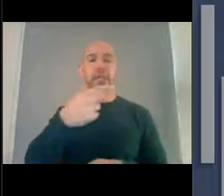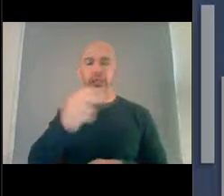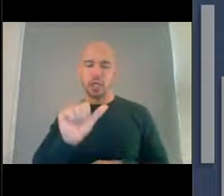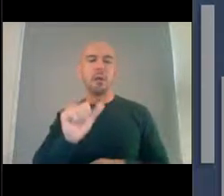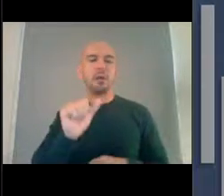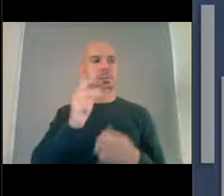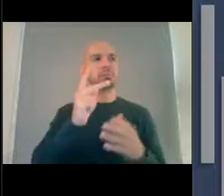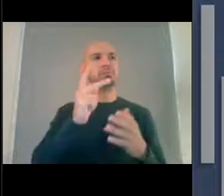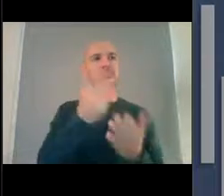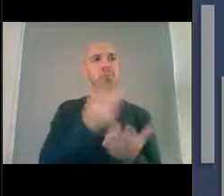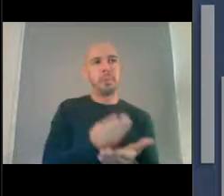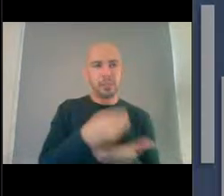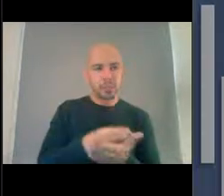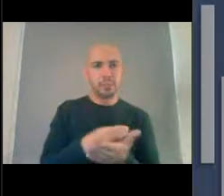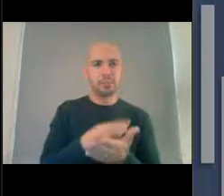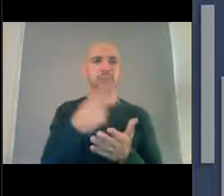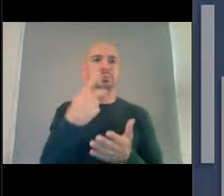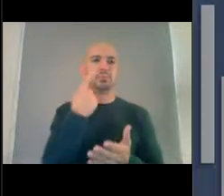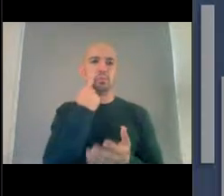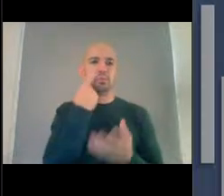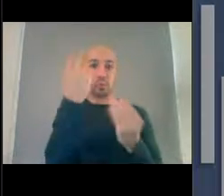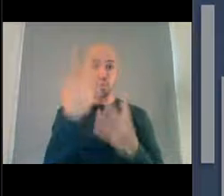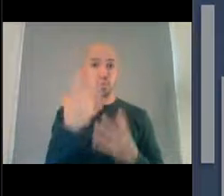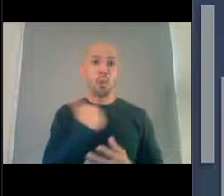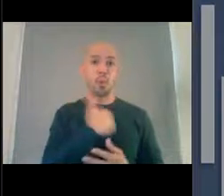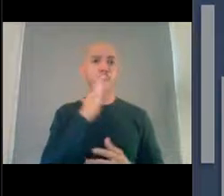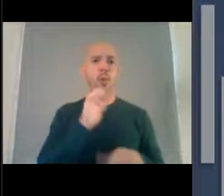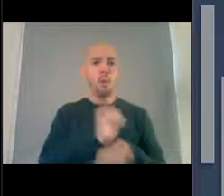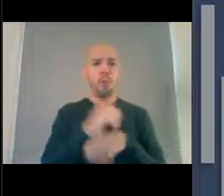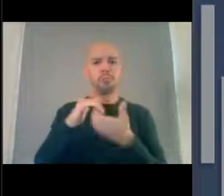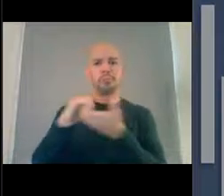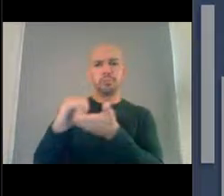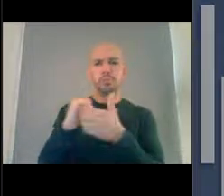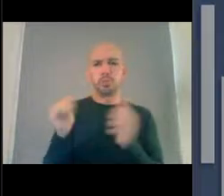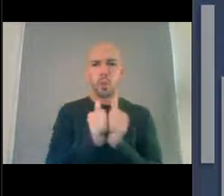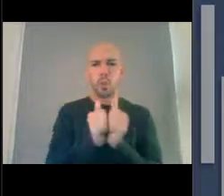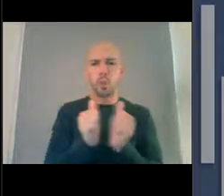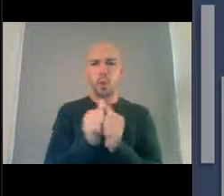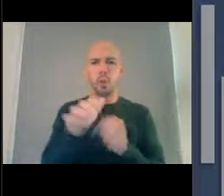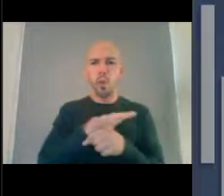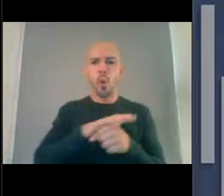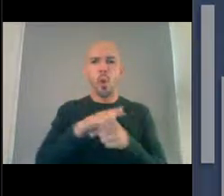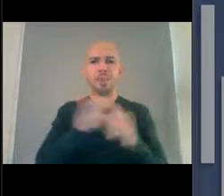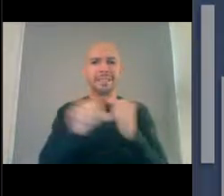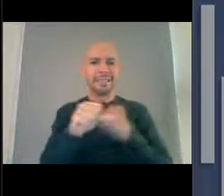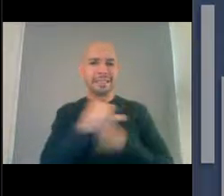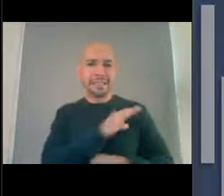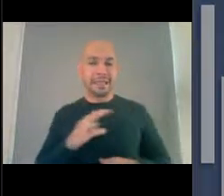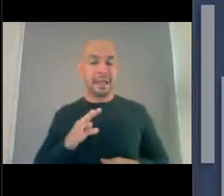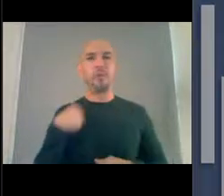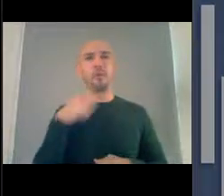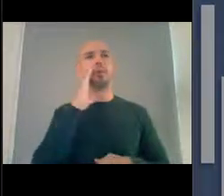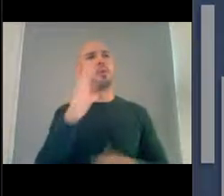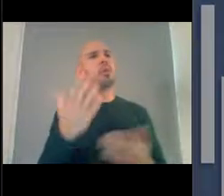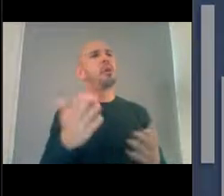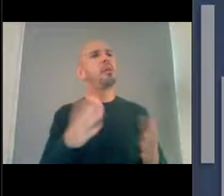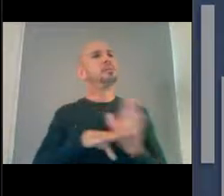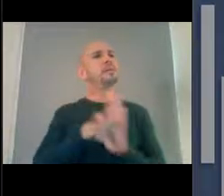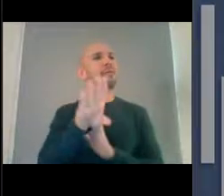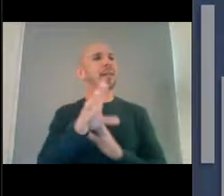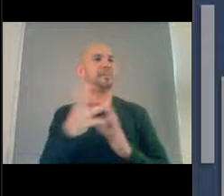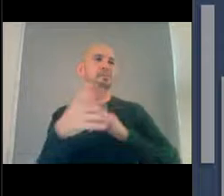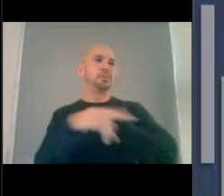duncan and local assistant staff to develop kind of a a cheat sheet that takes into account uh the information that's available